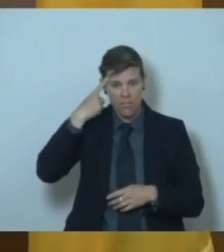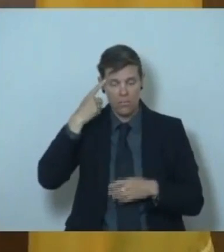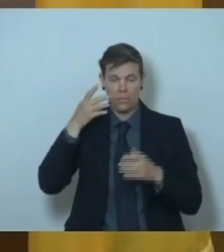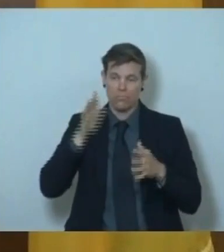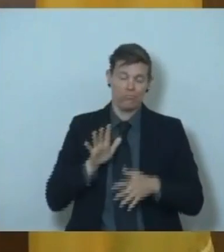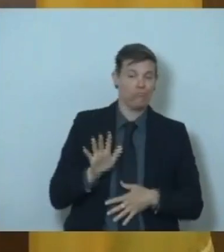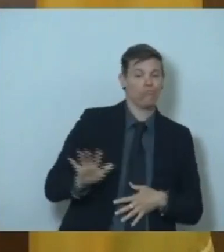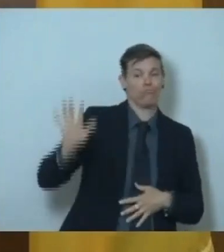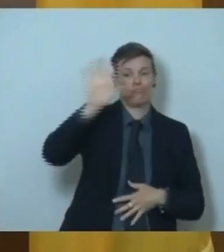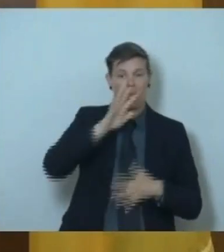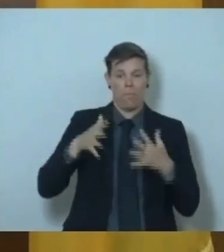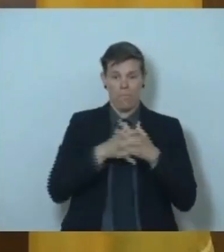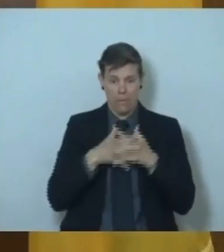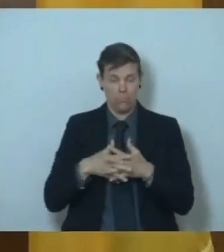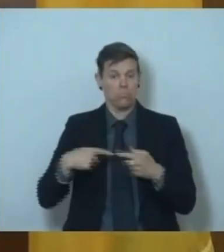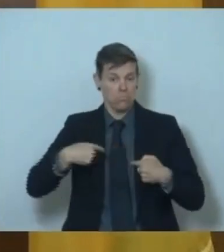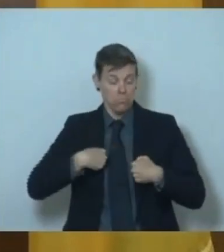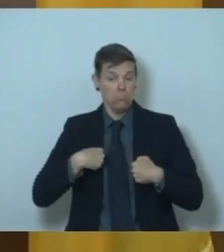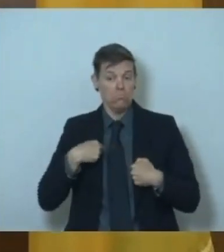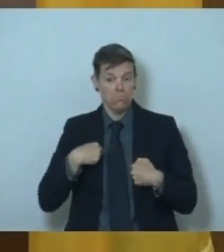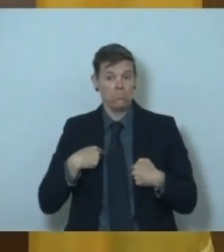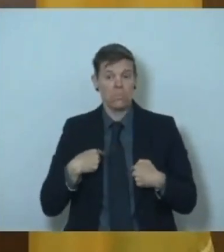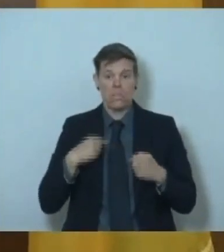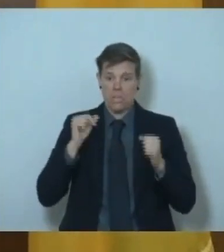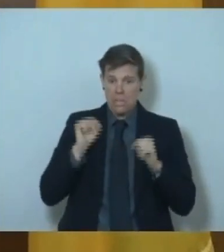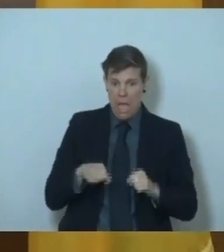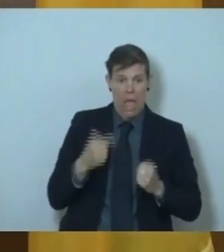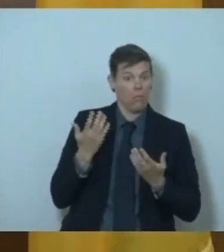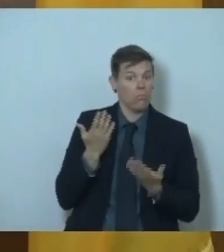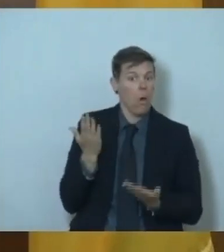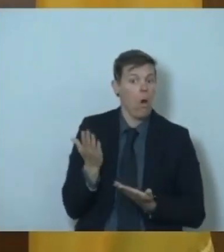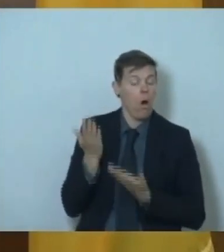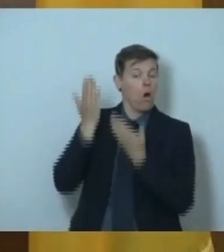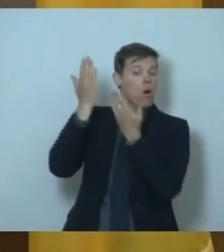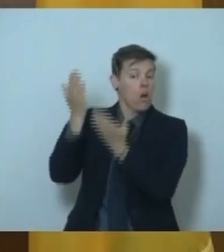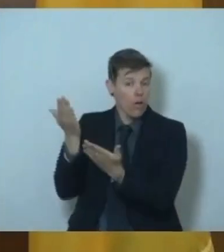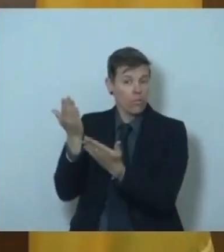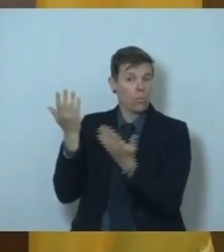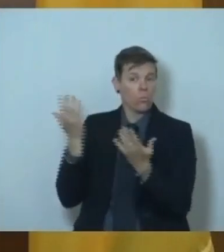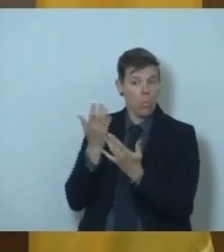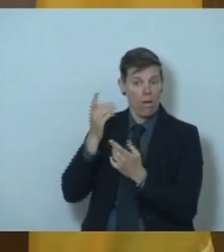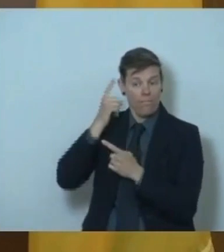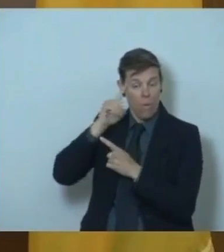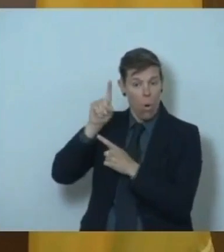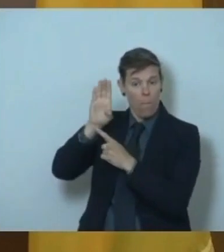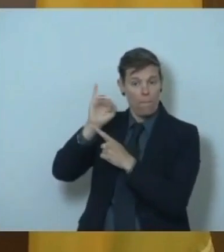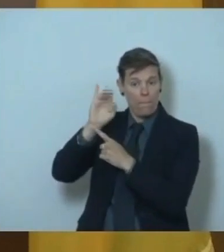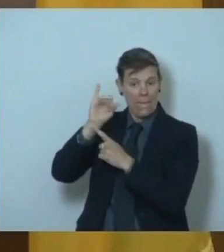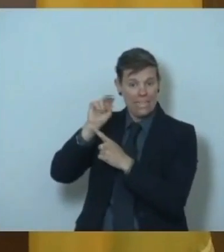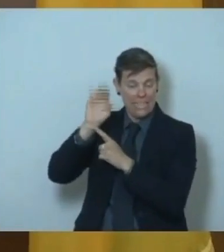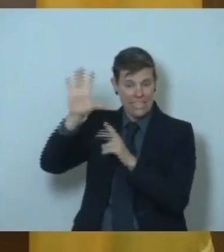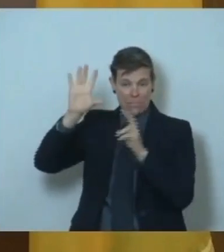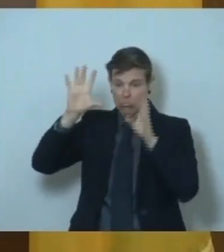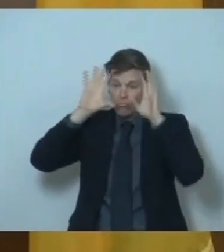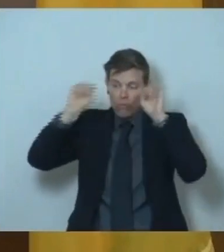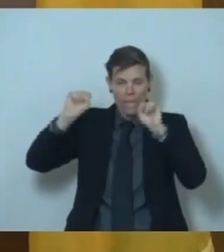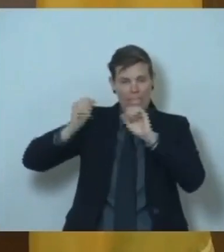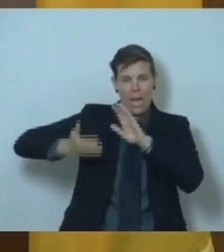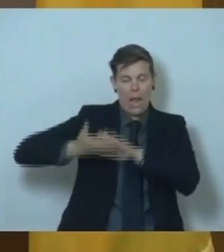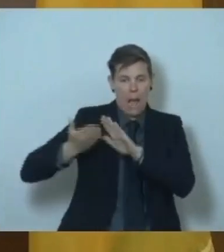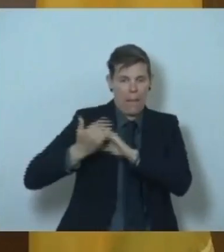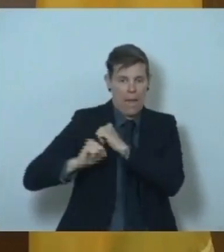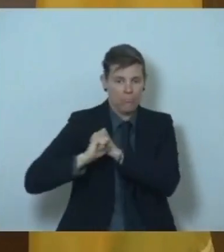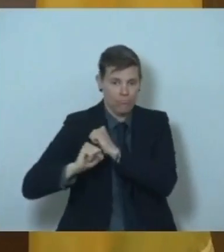Biden campaign, is talking about values of this campaign, about the incredible work and experience that I